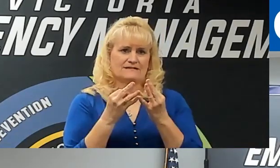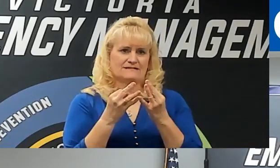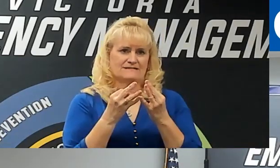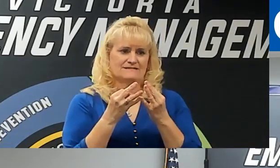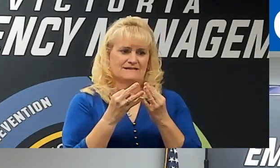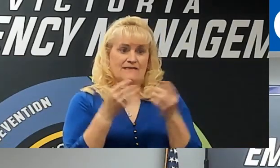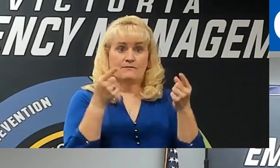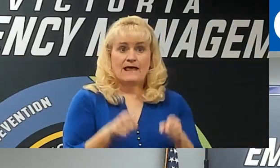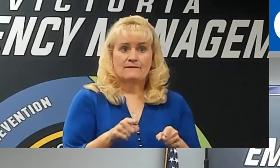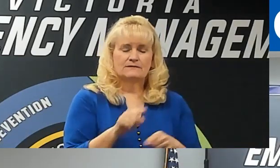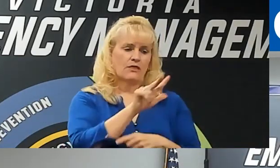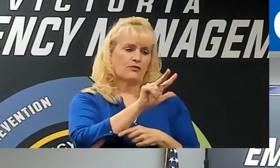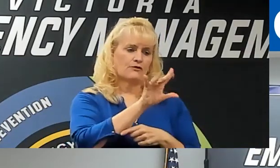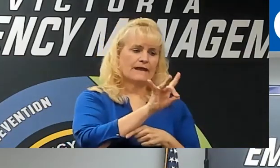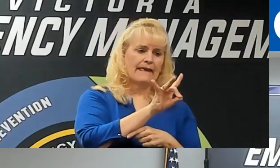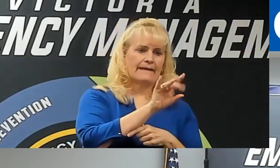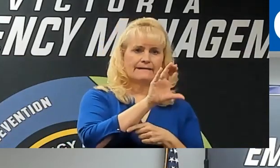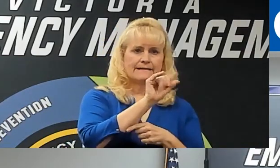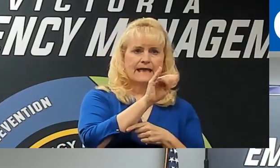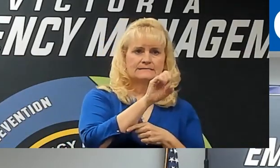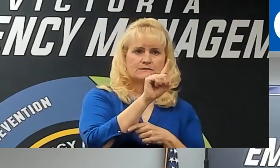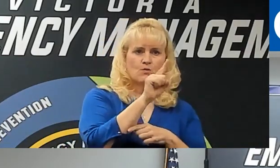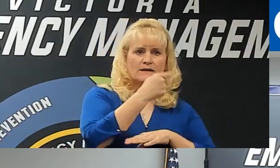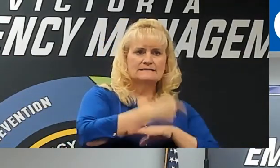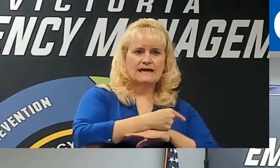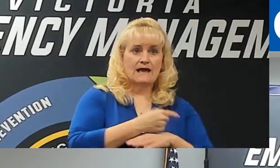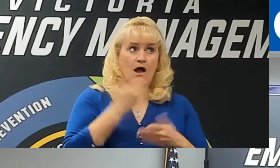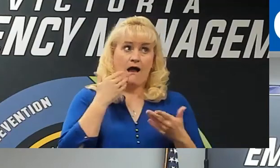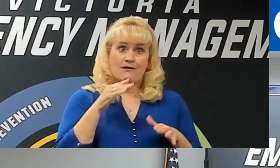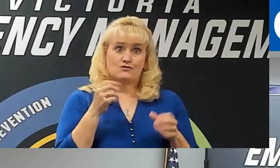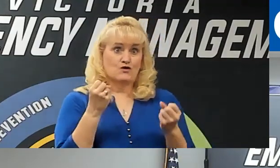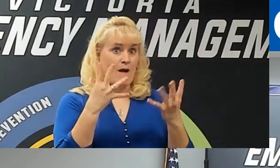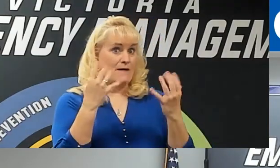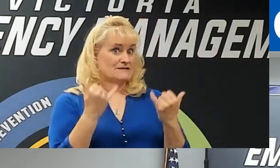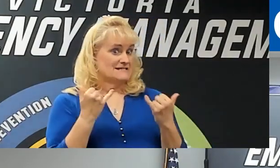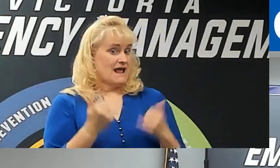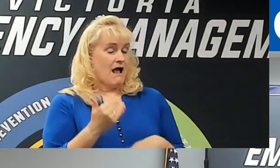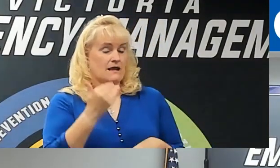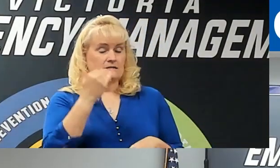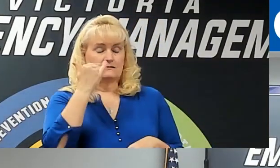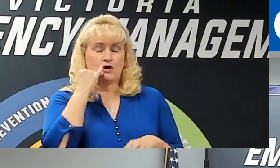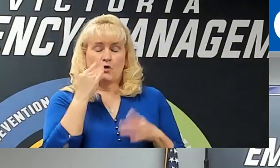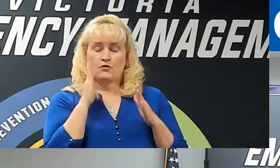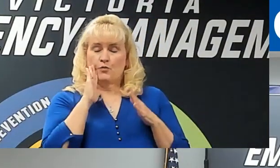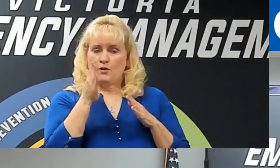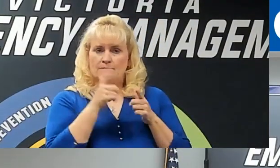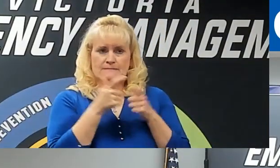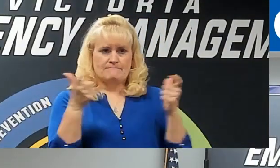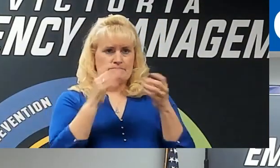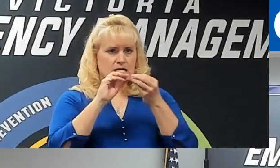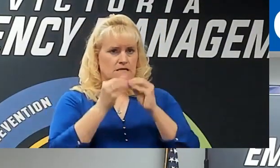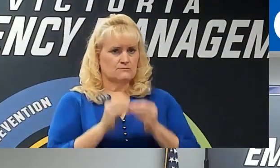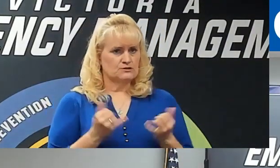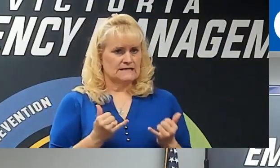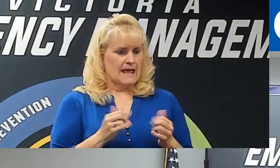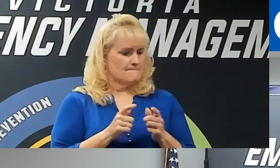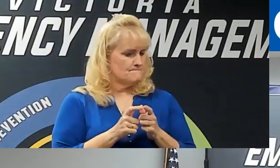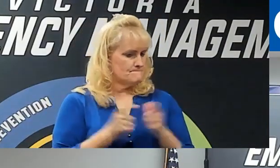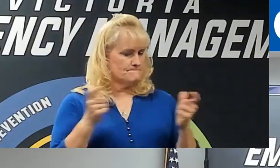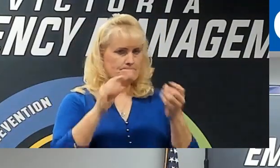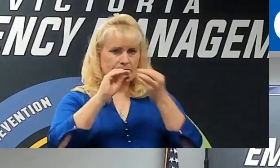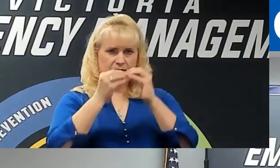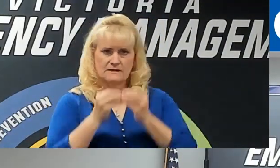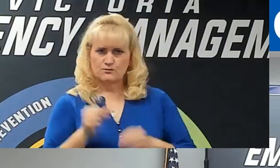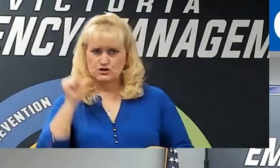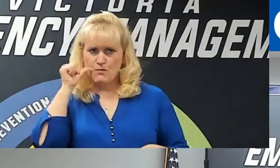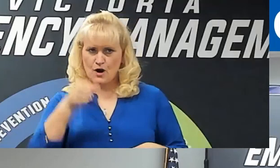38 cases on one day, and no telling how many today. There's a bunch cooking right now. I can tell you there'll be more, and there'll be more tomorrow. So we've